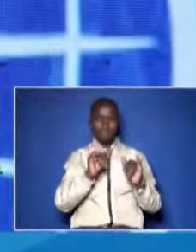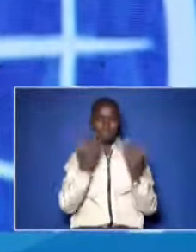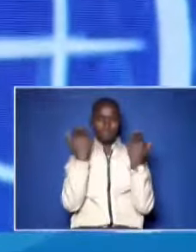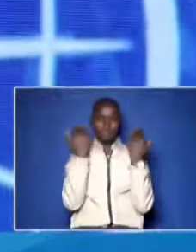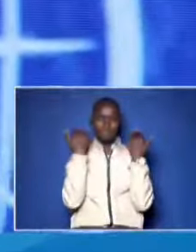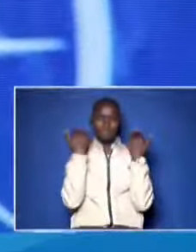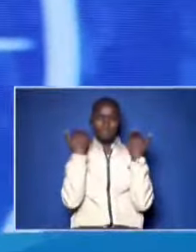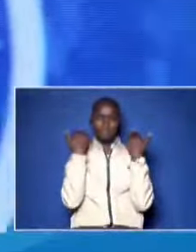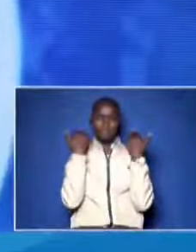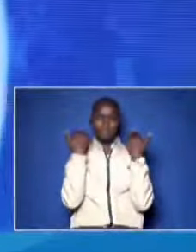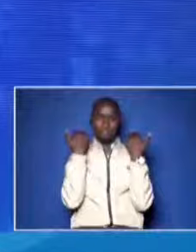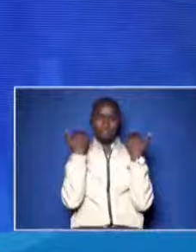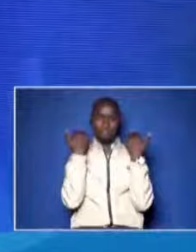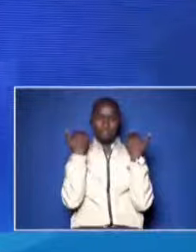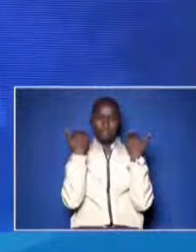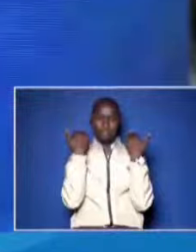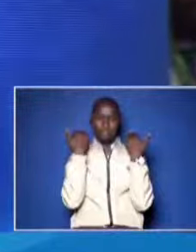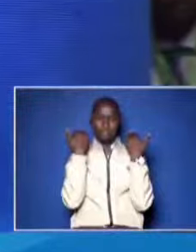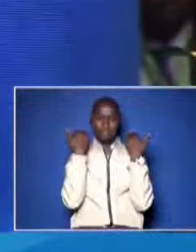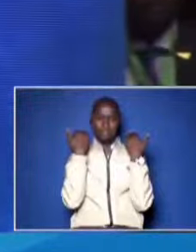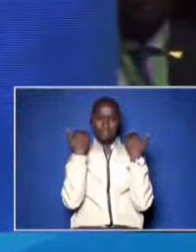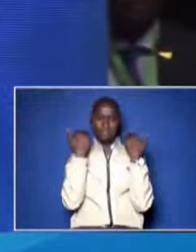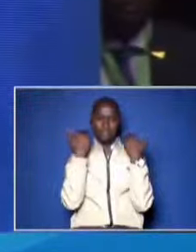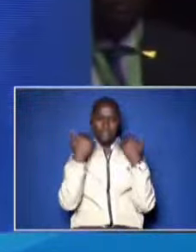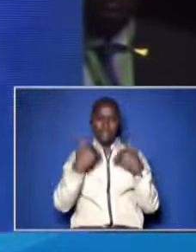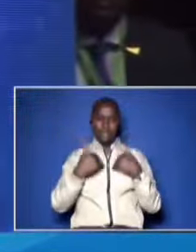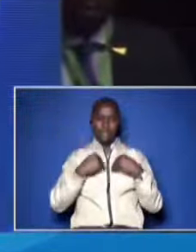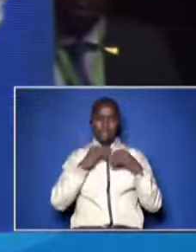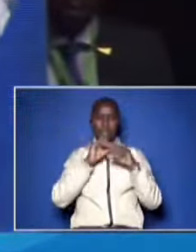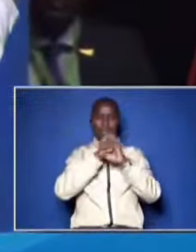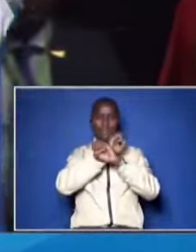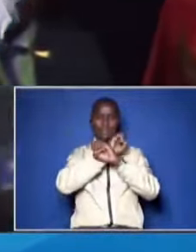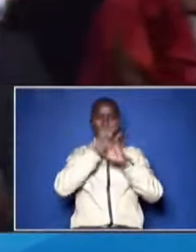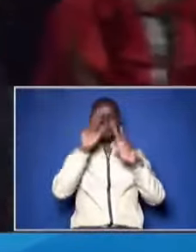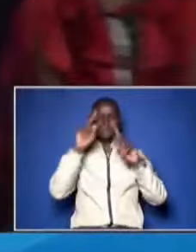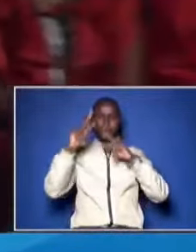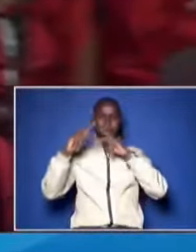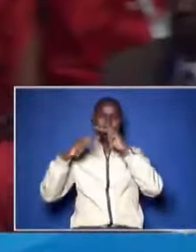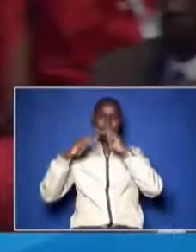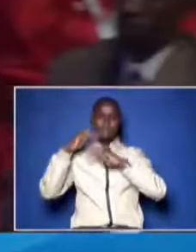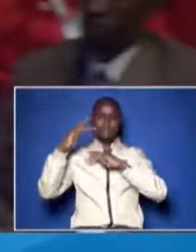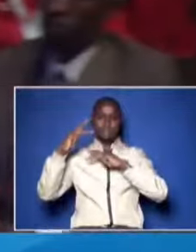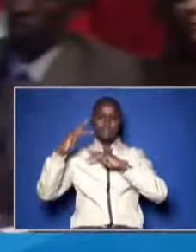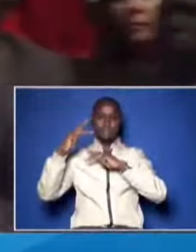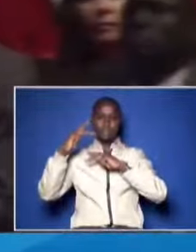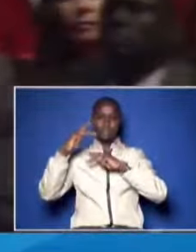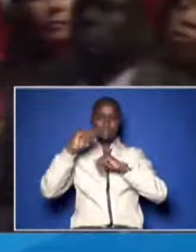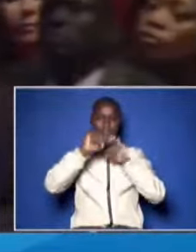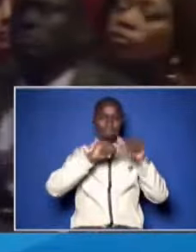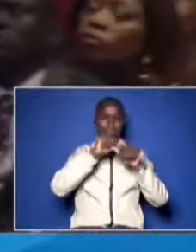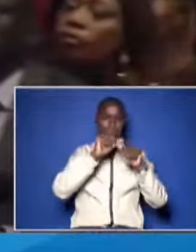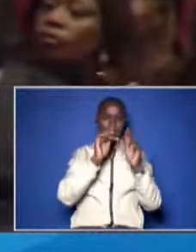Everlasting here we have a clear prophecy about the birth of Jesus in